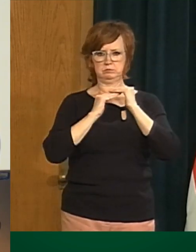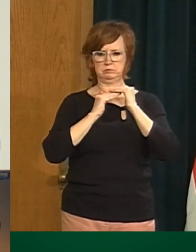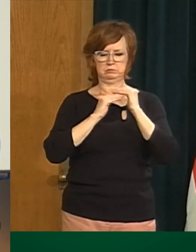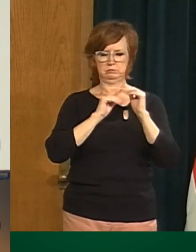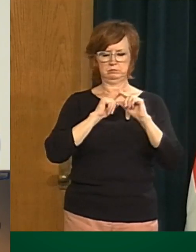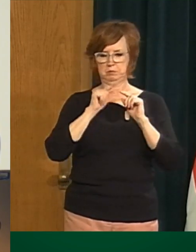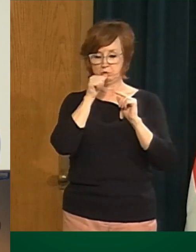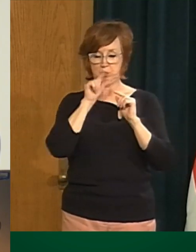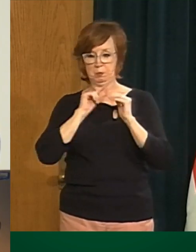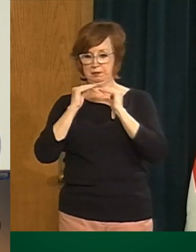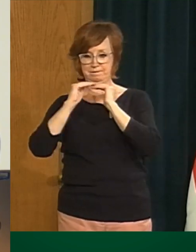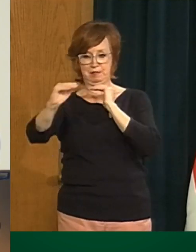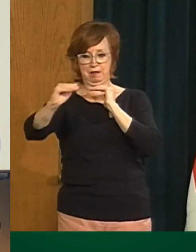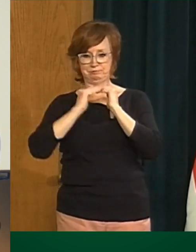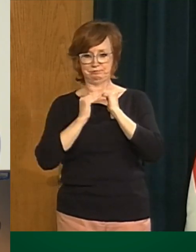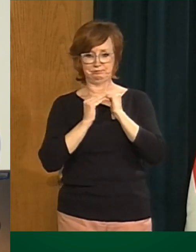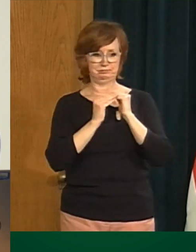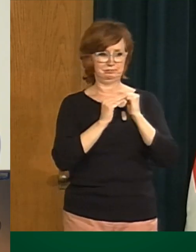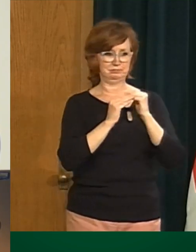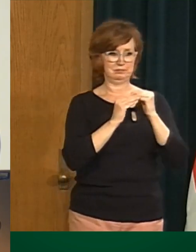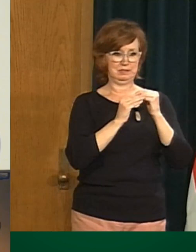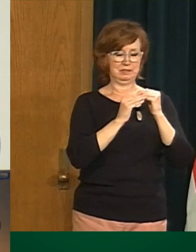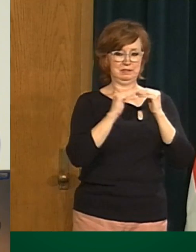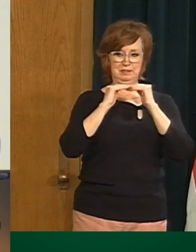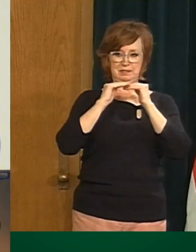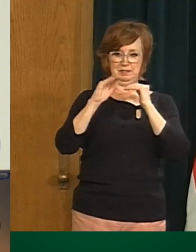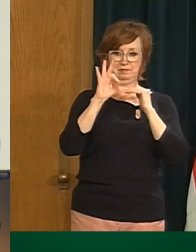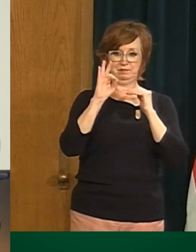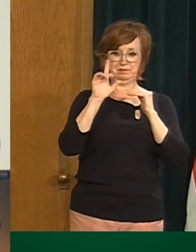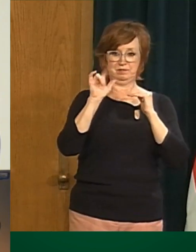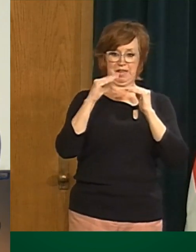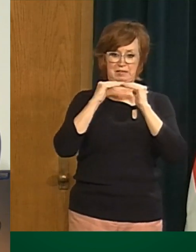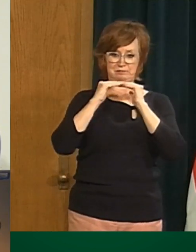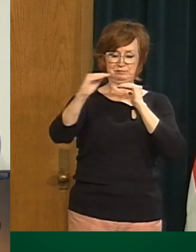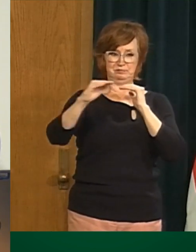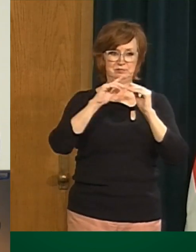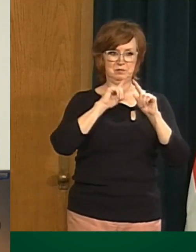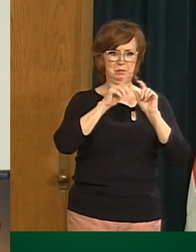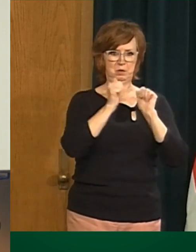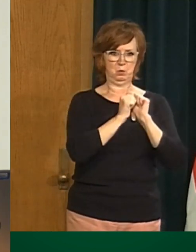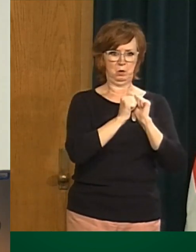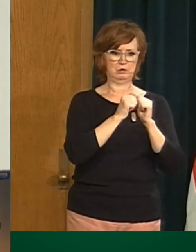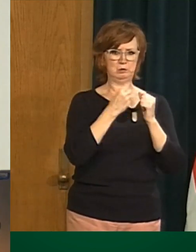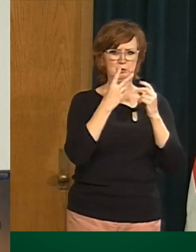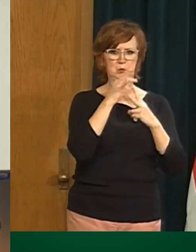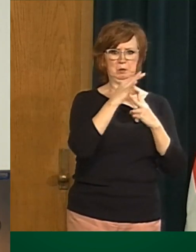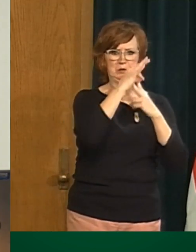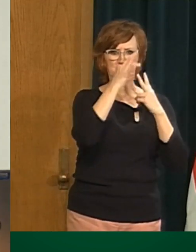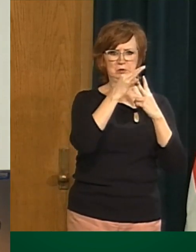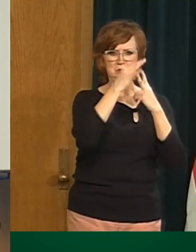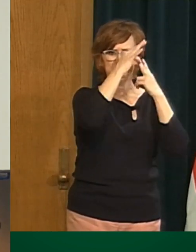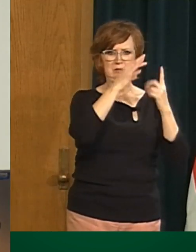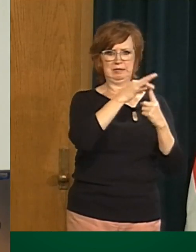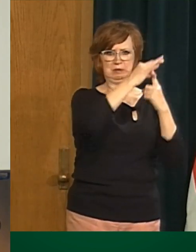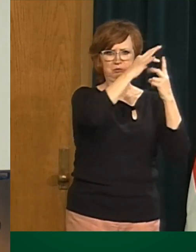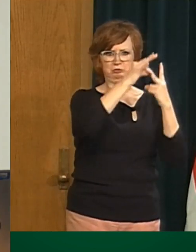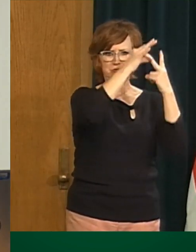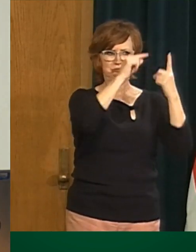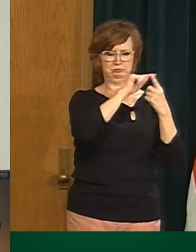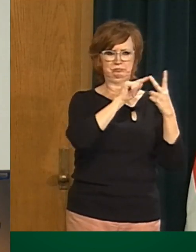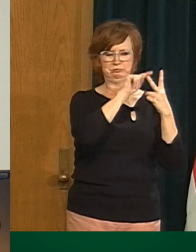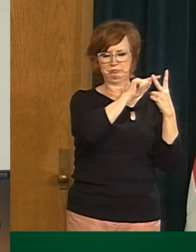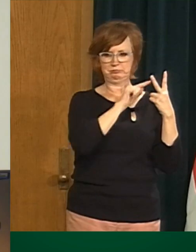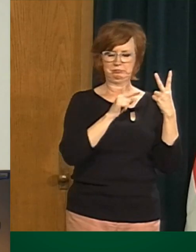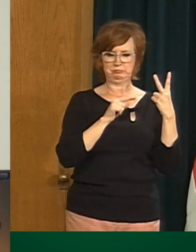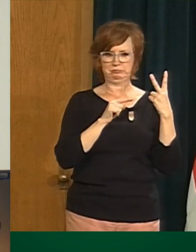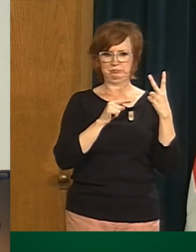curve in Saskatchewan, is there an asterisk next to that now? So in the past, throughout the time that